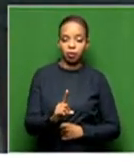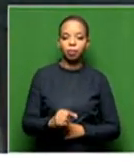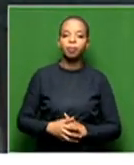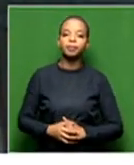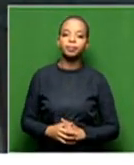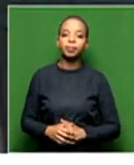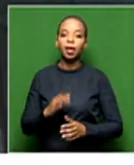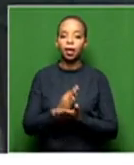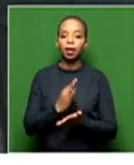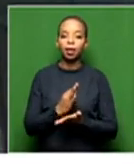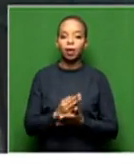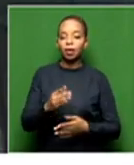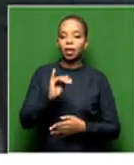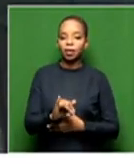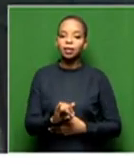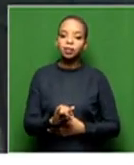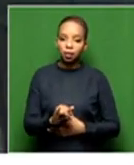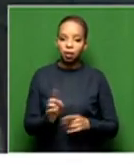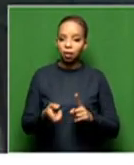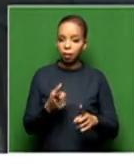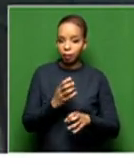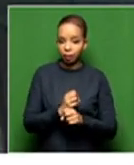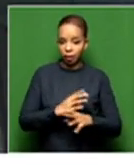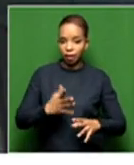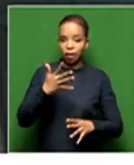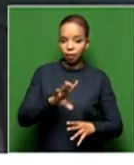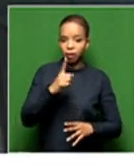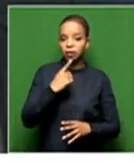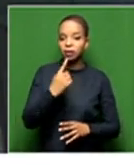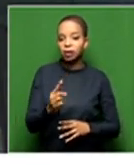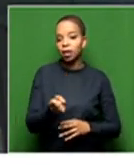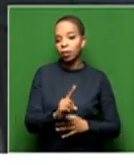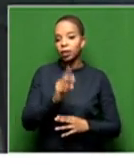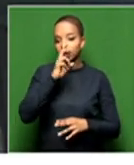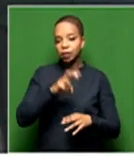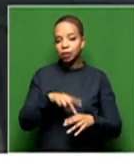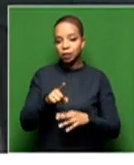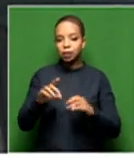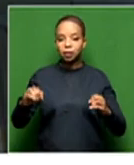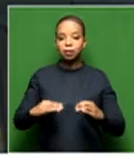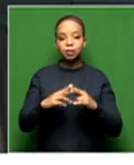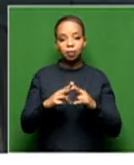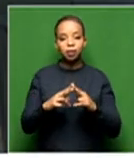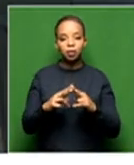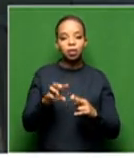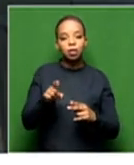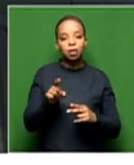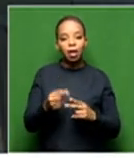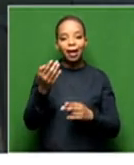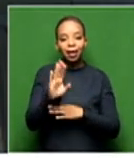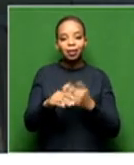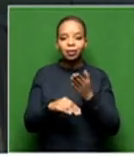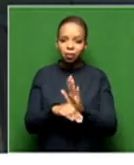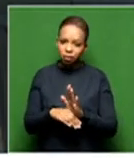AI Expo, as I said at the beginning, is the only real B2B summit dedicated exclusively to artificial